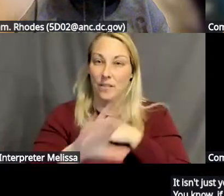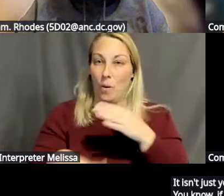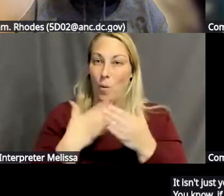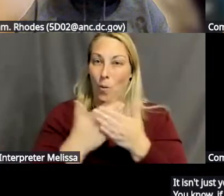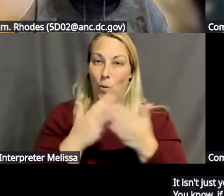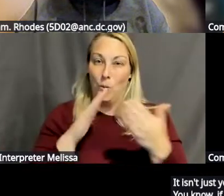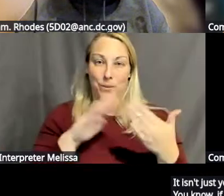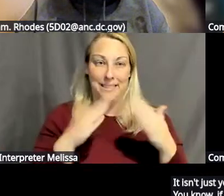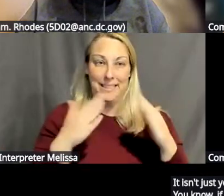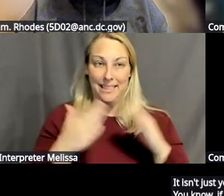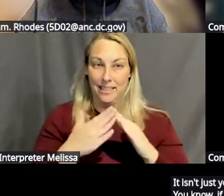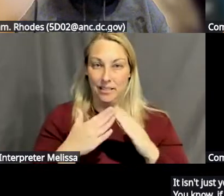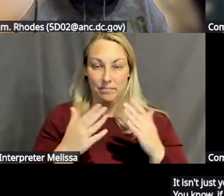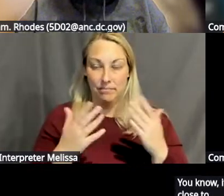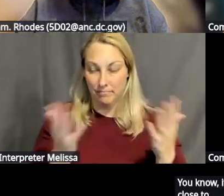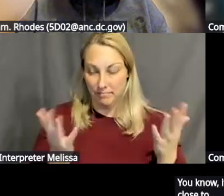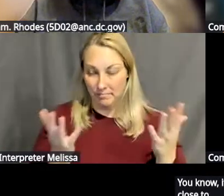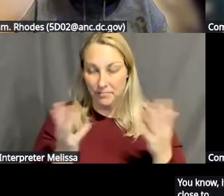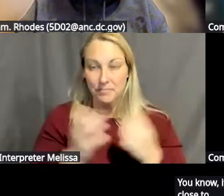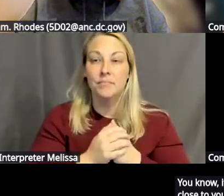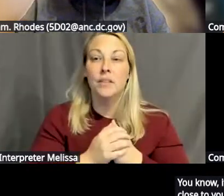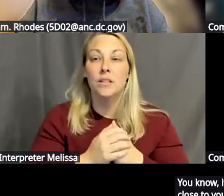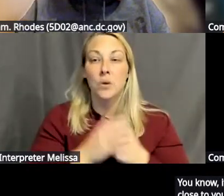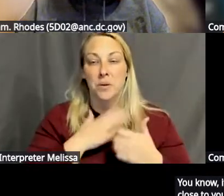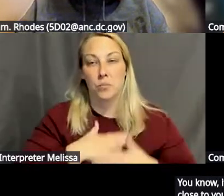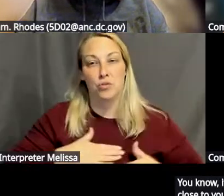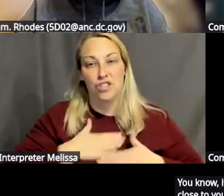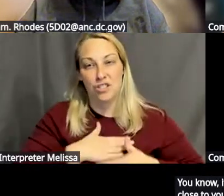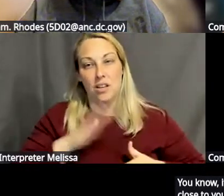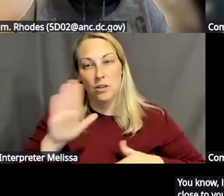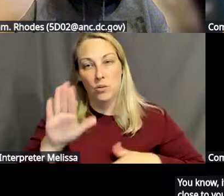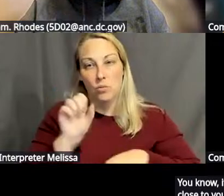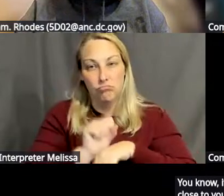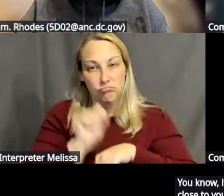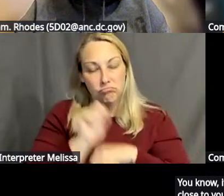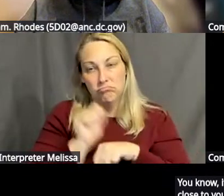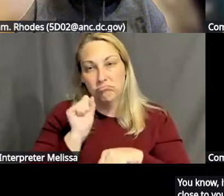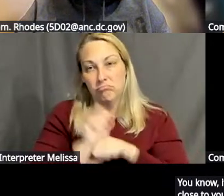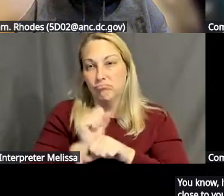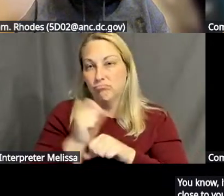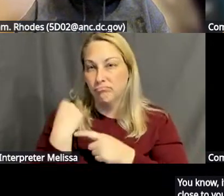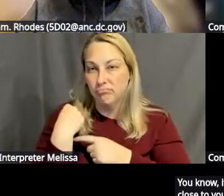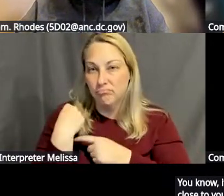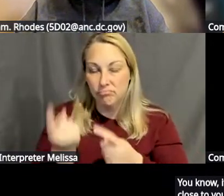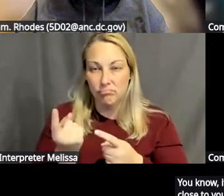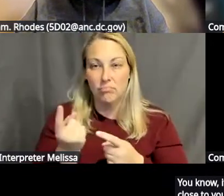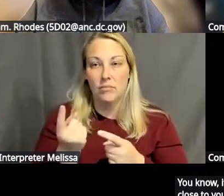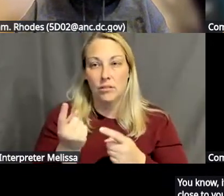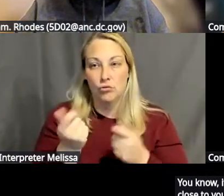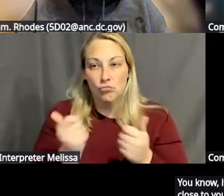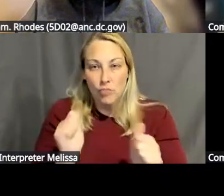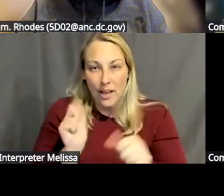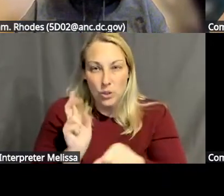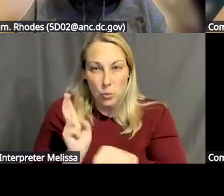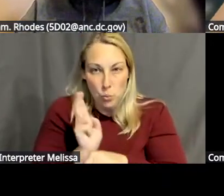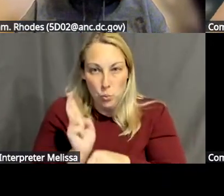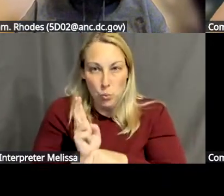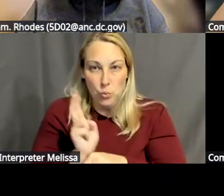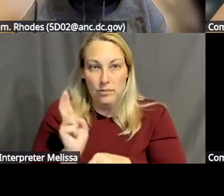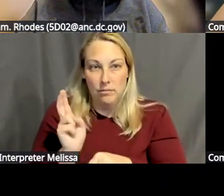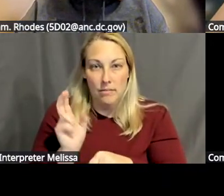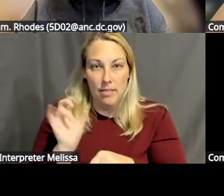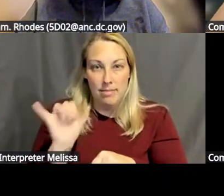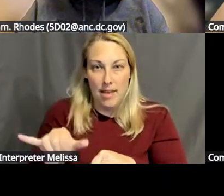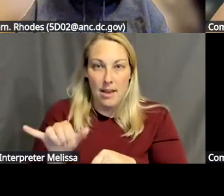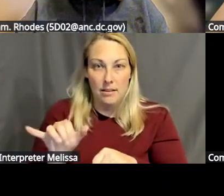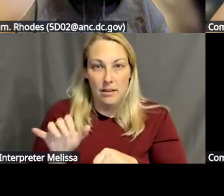like it's close to you. And so we appreciate that you've been making a great effort to use this capability,